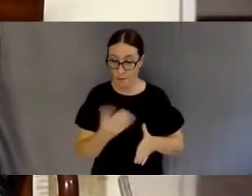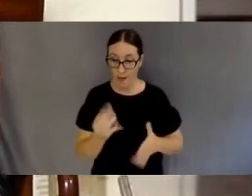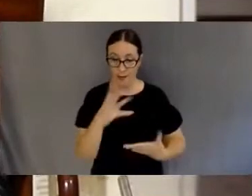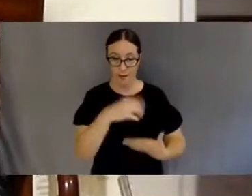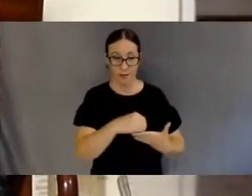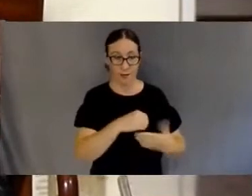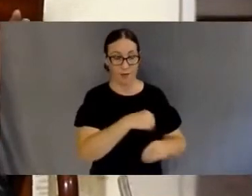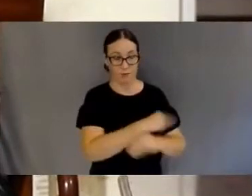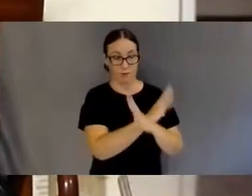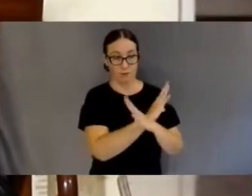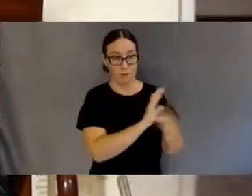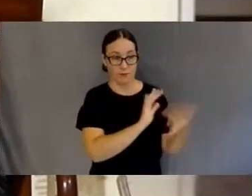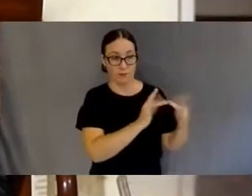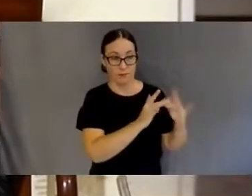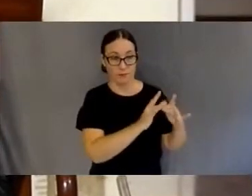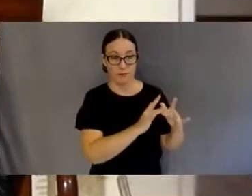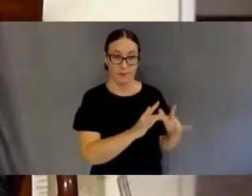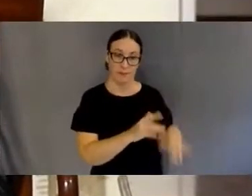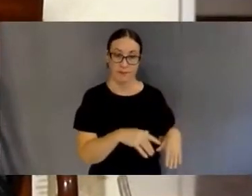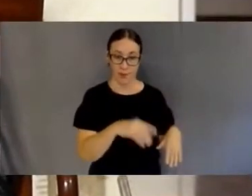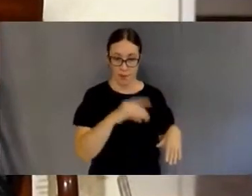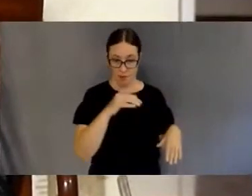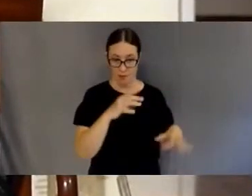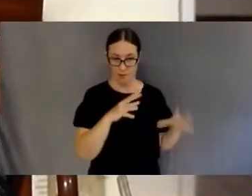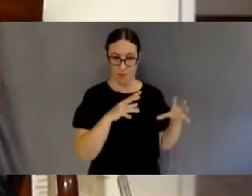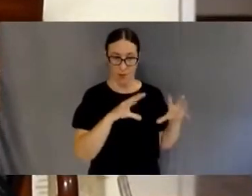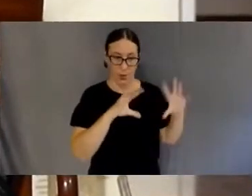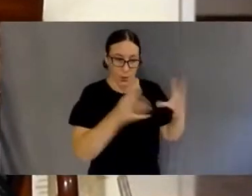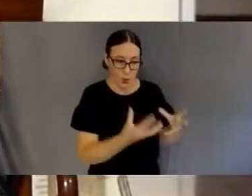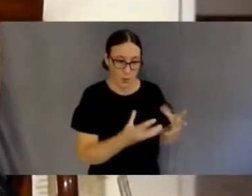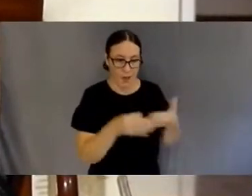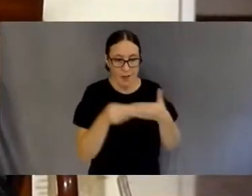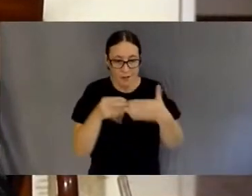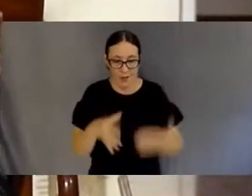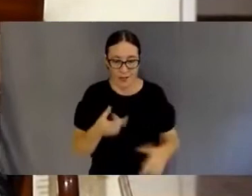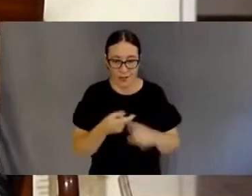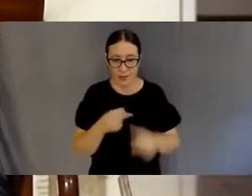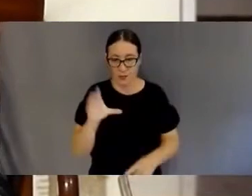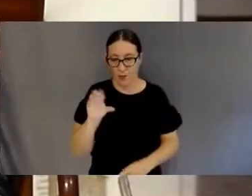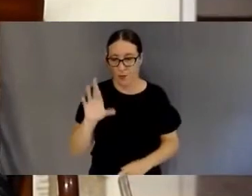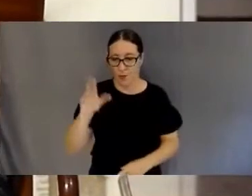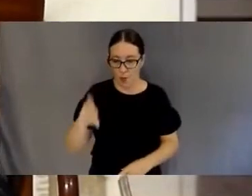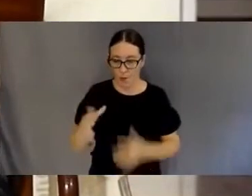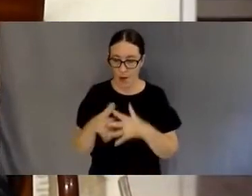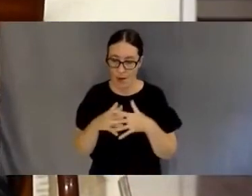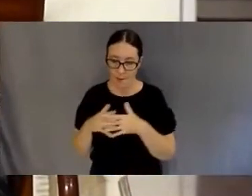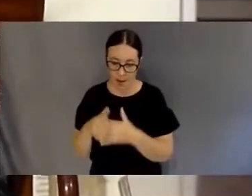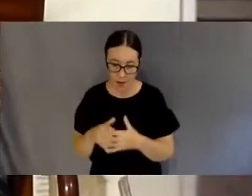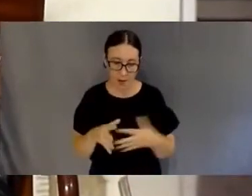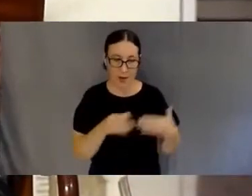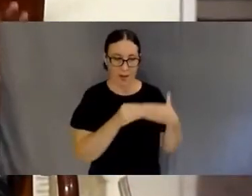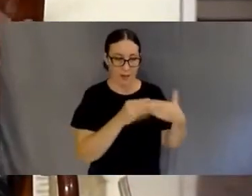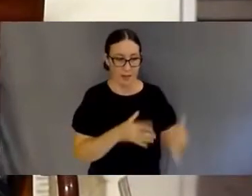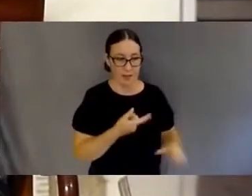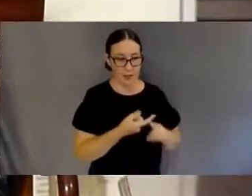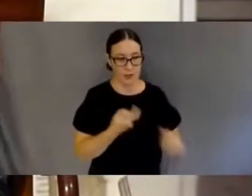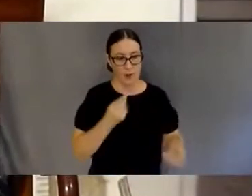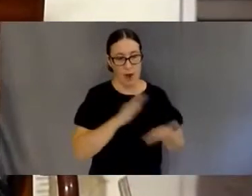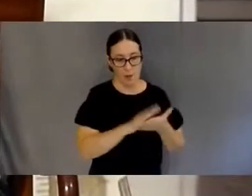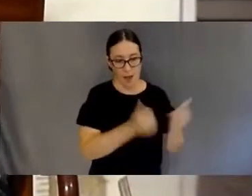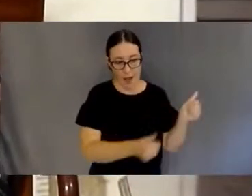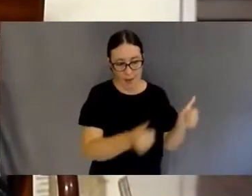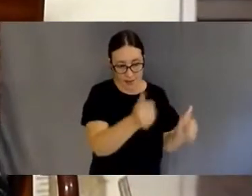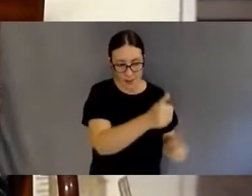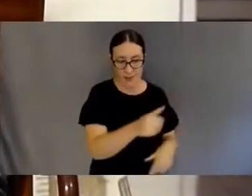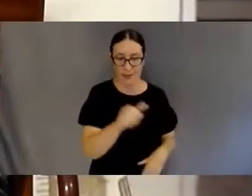brain trust of leaders from corporate America, leading advocacy, nonprofits, academics, think tanks. I think